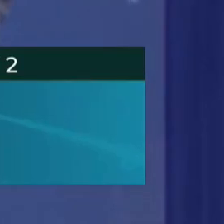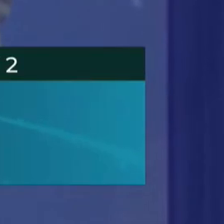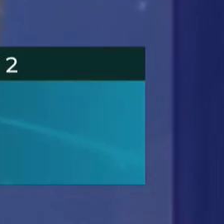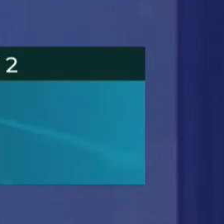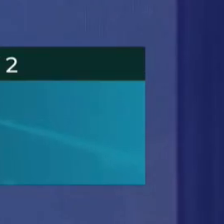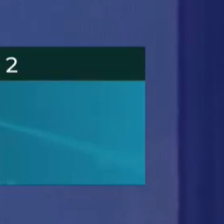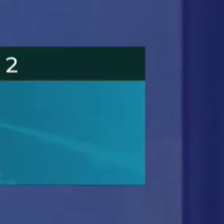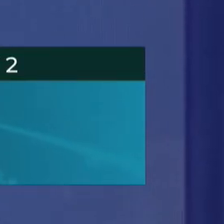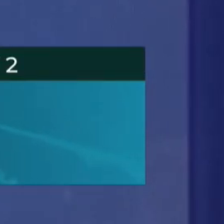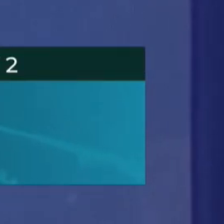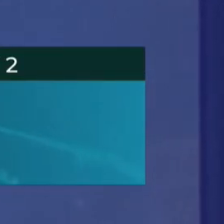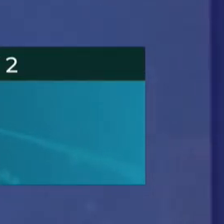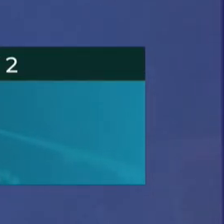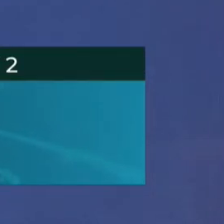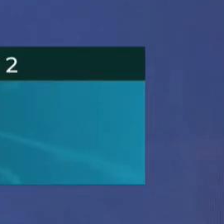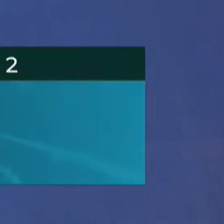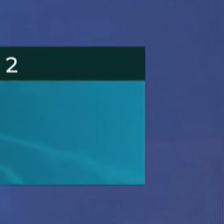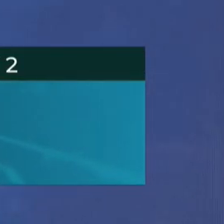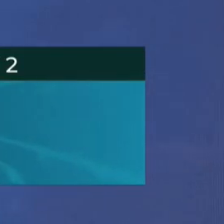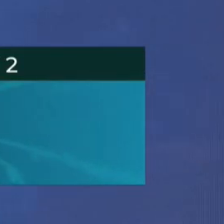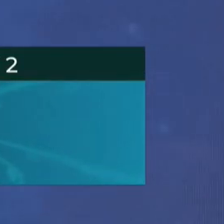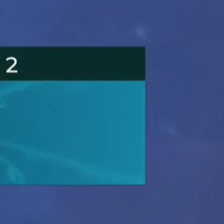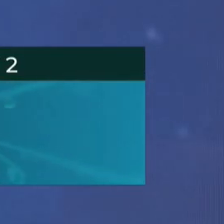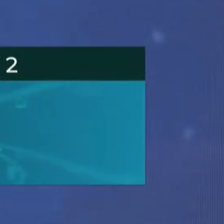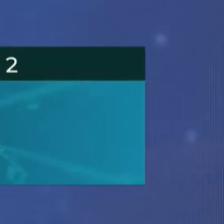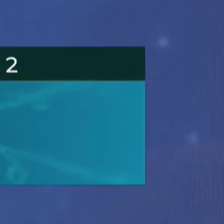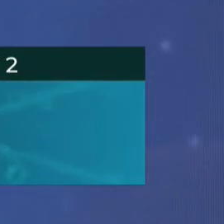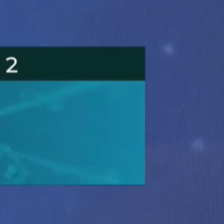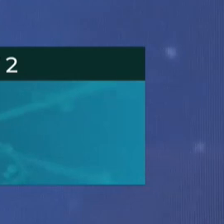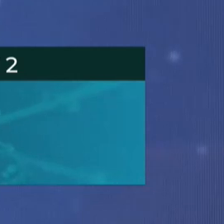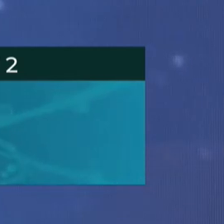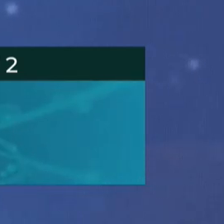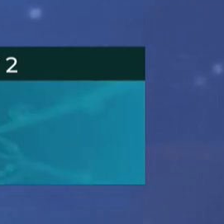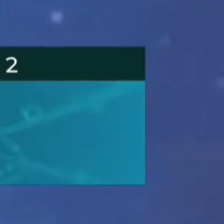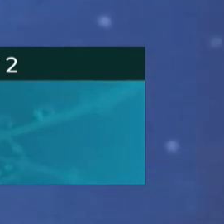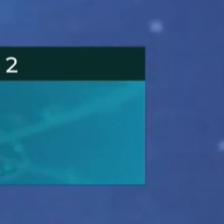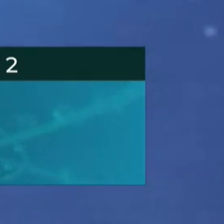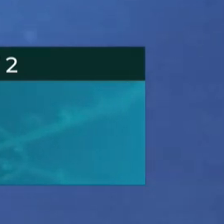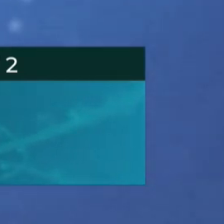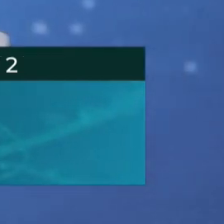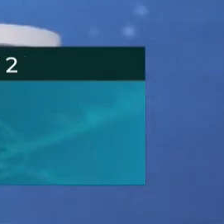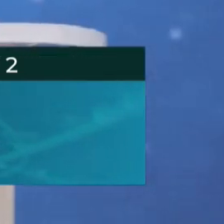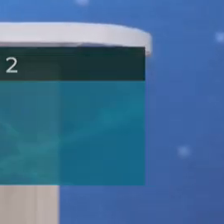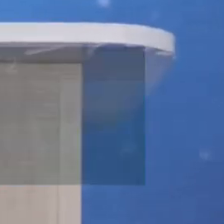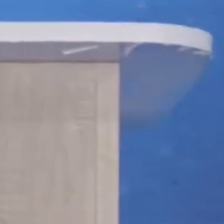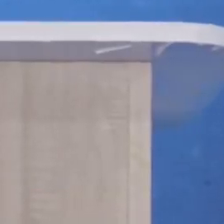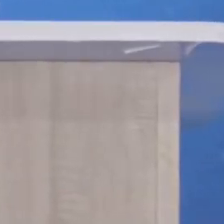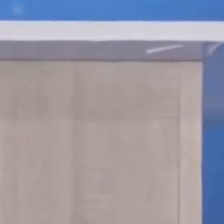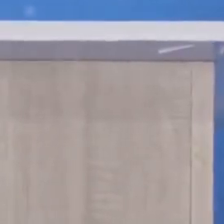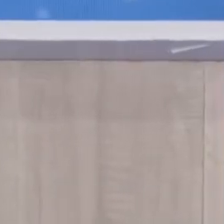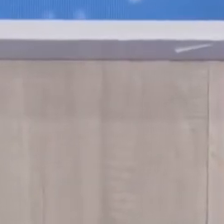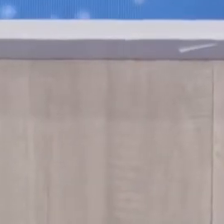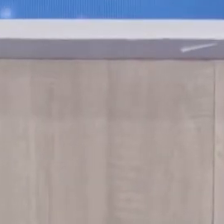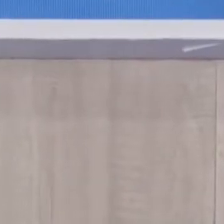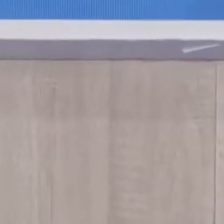covenant of the people, for a light to the Gentiles, a light to the Gentiles, a